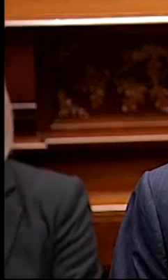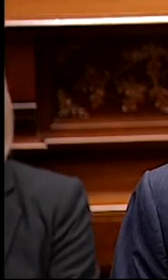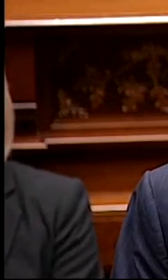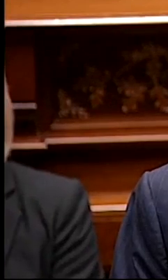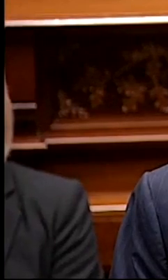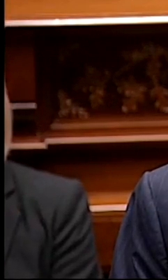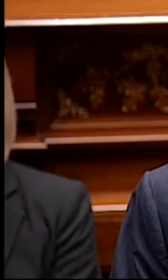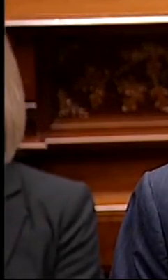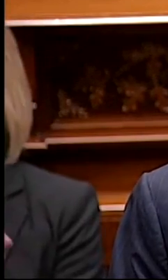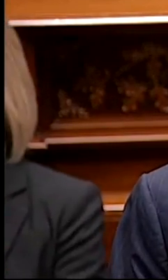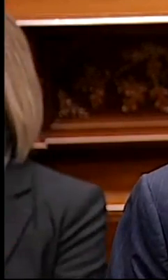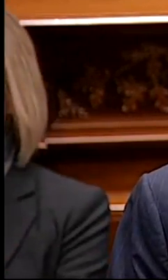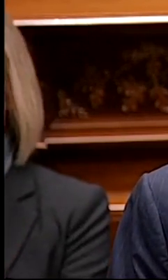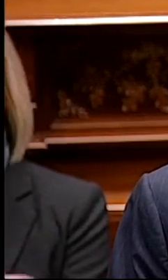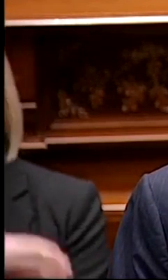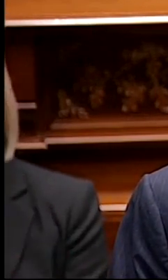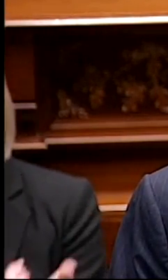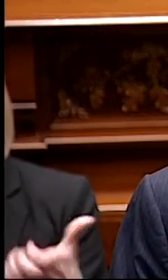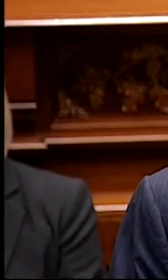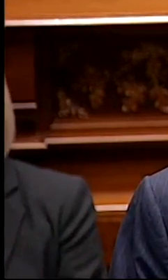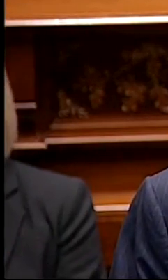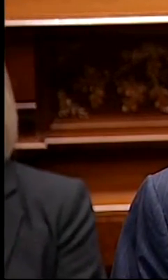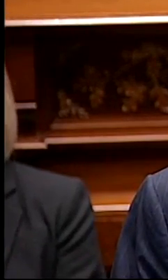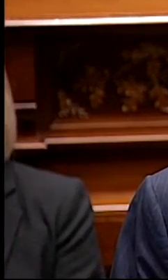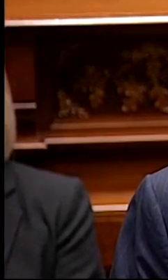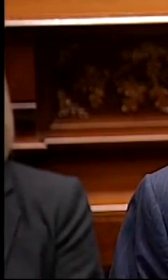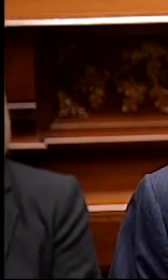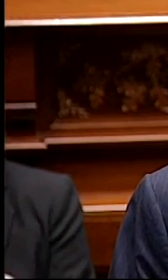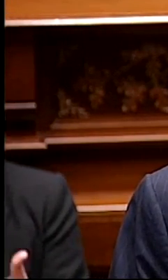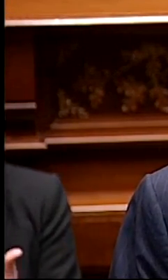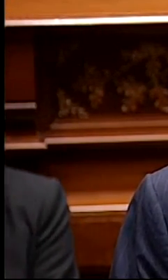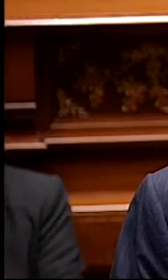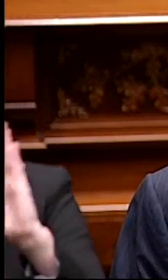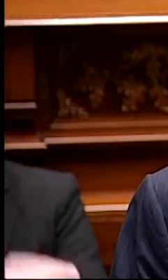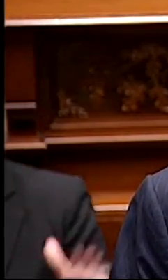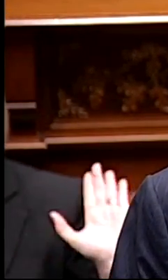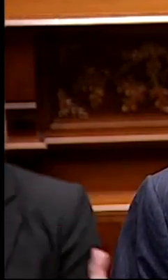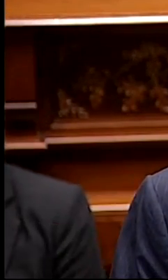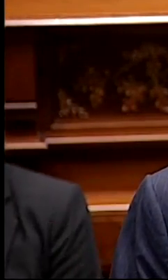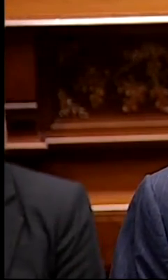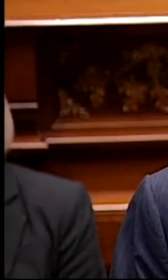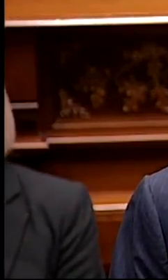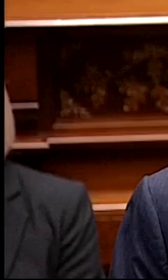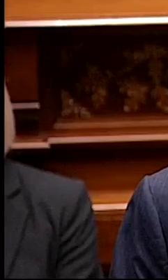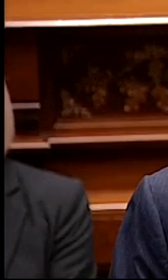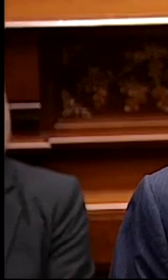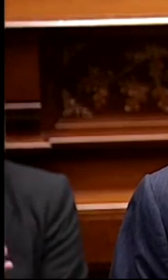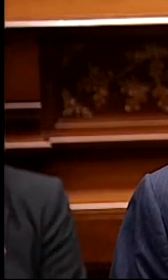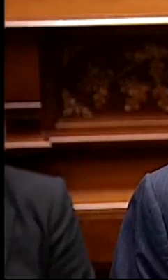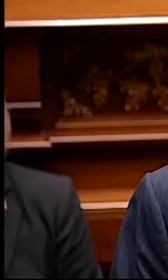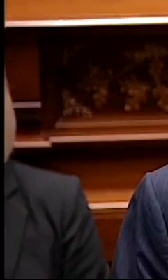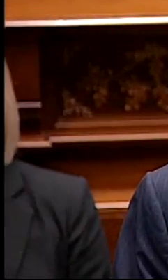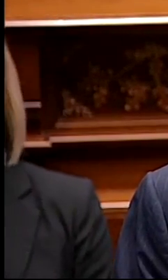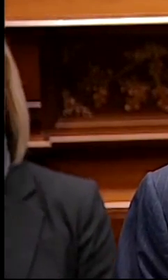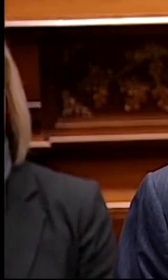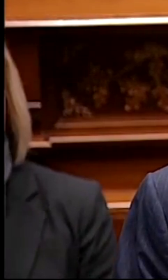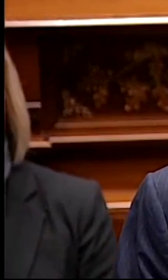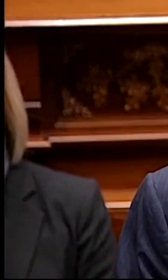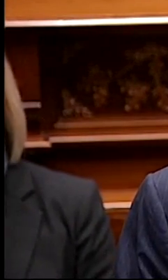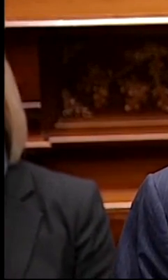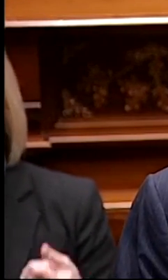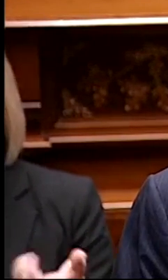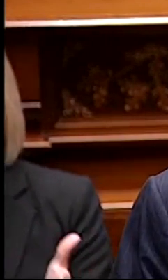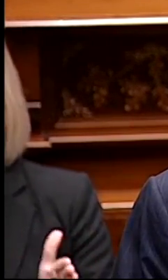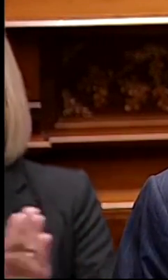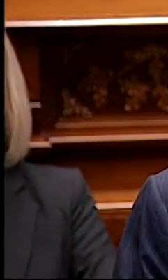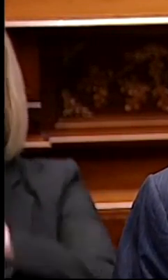our last best chance to get our house in order, to restore good government. Let's approach